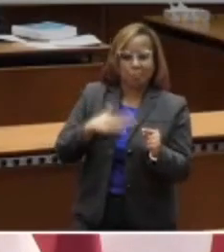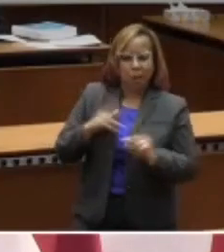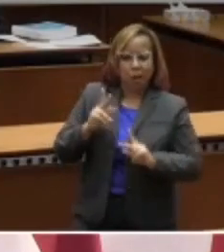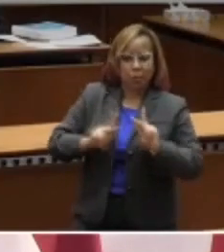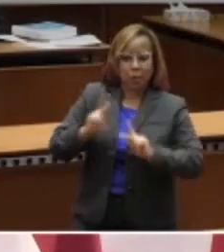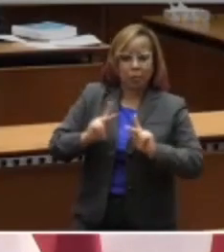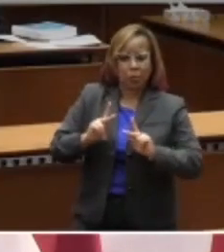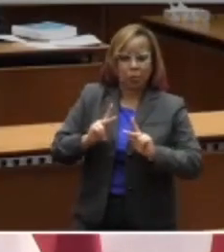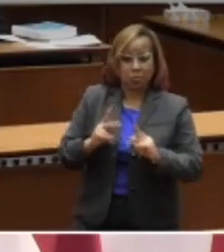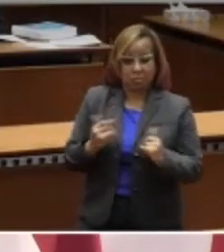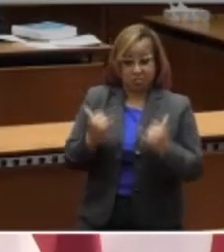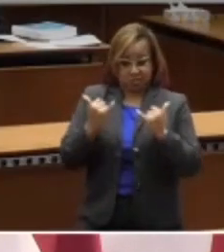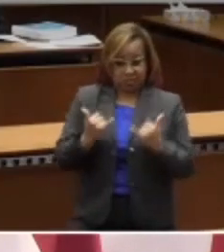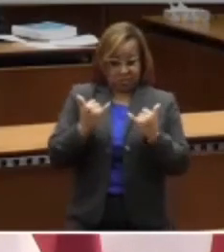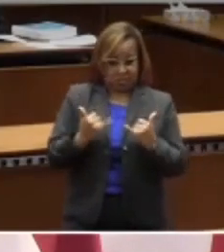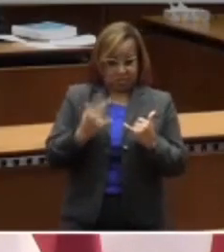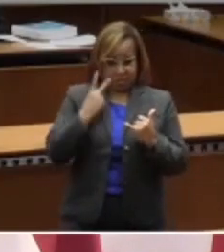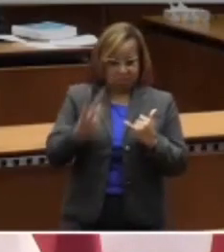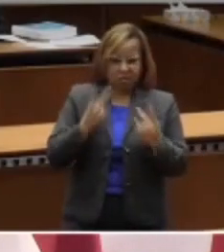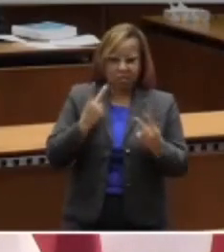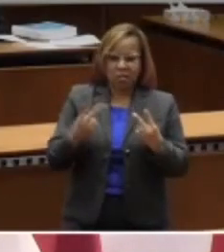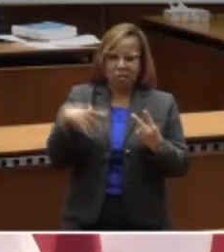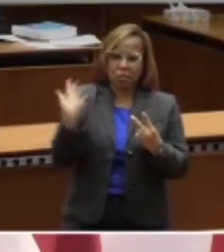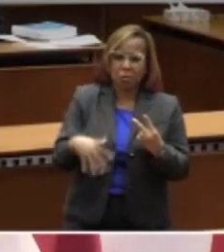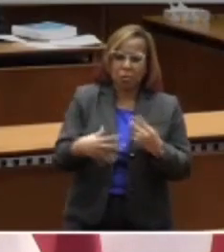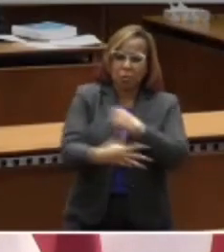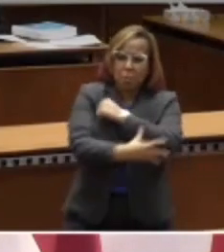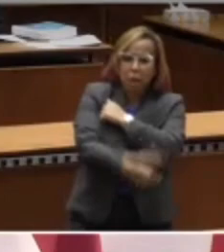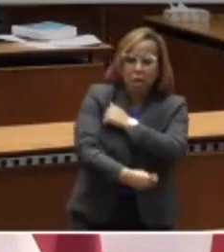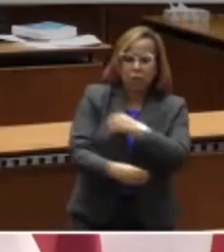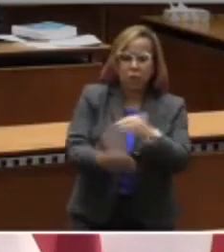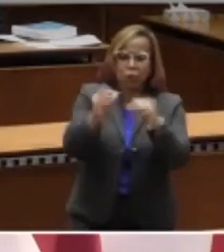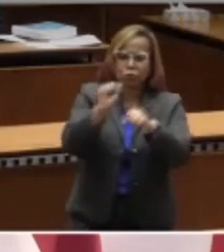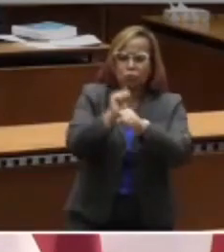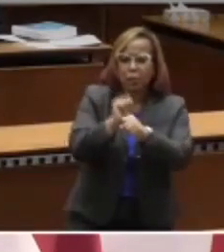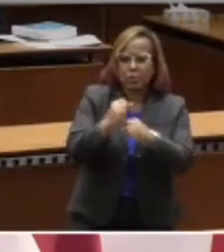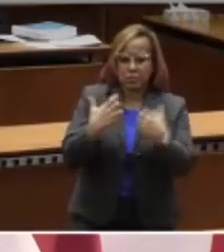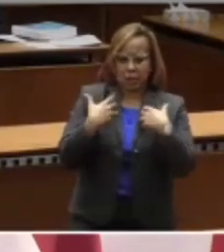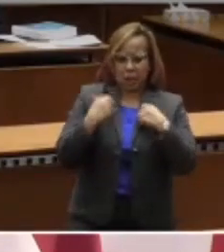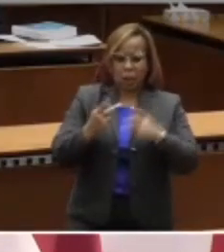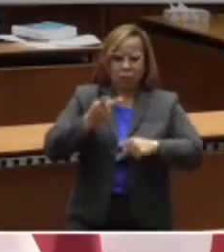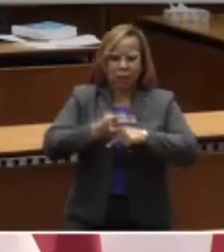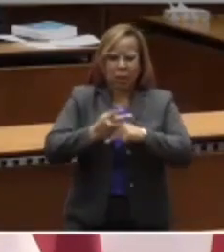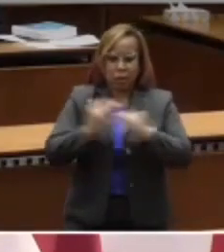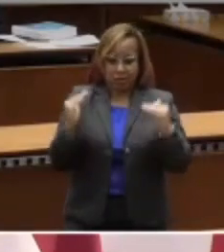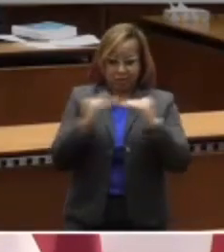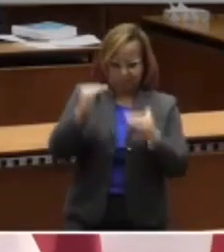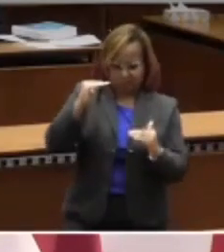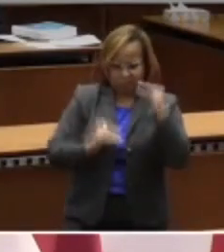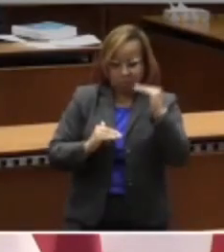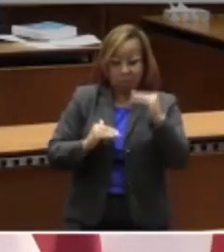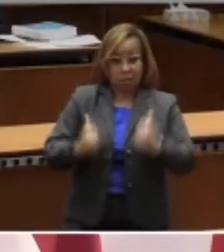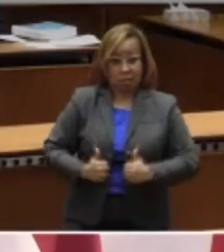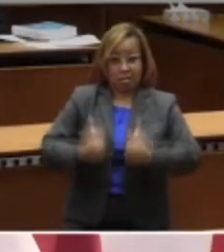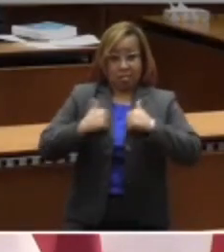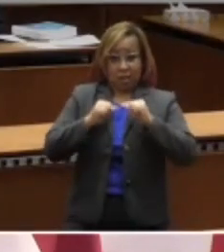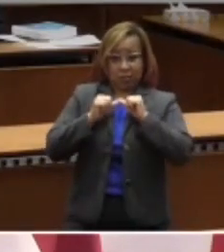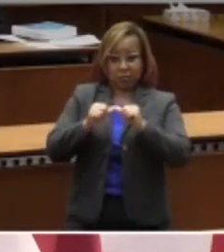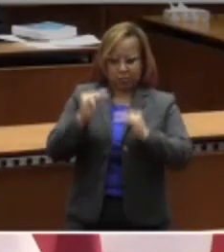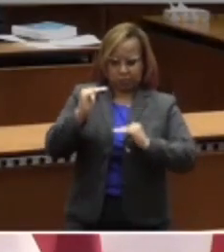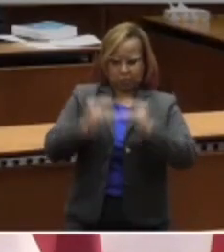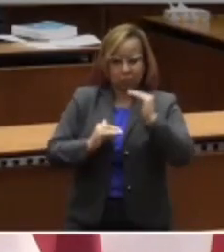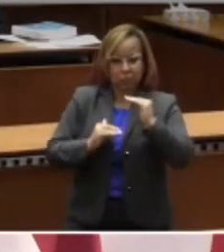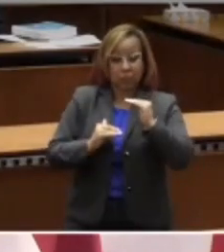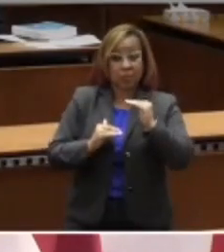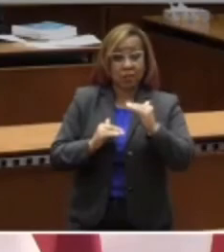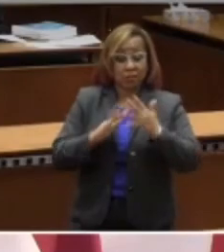left us facing generational poverty, joblessness, healthcare, disparities and life expectancy gaps,